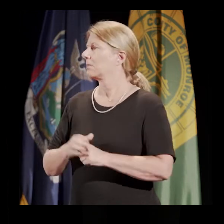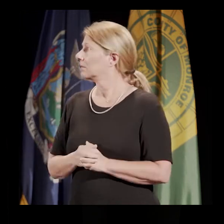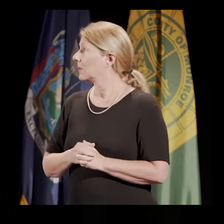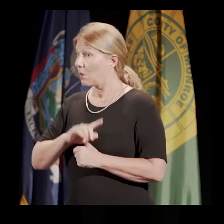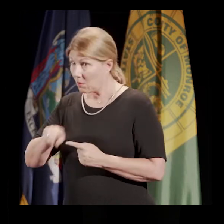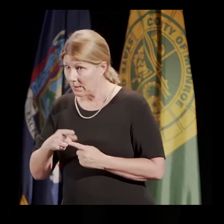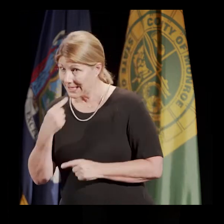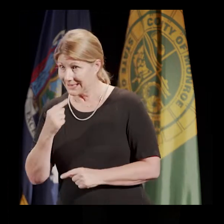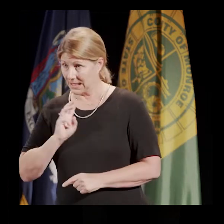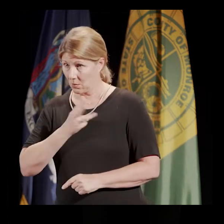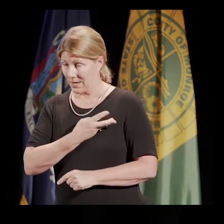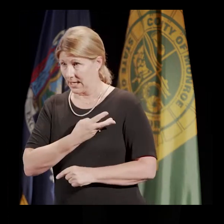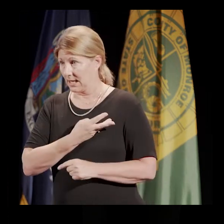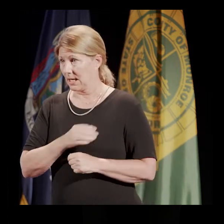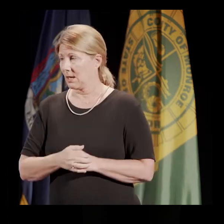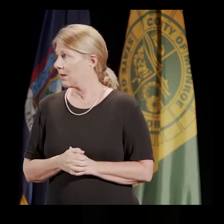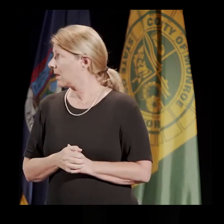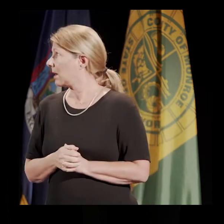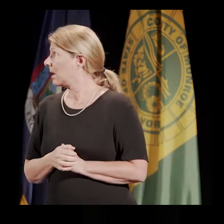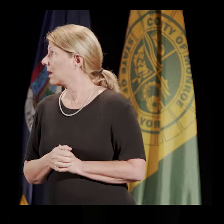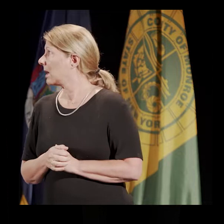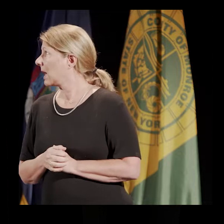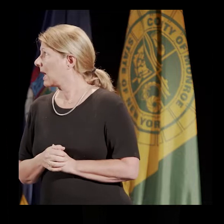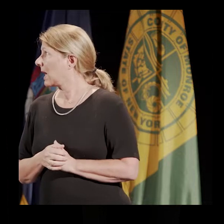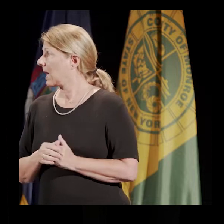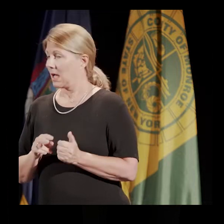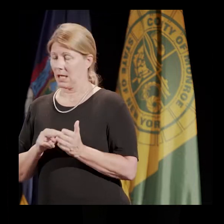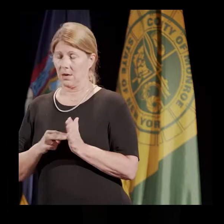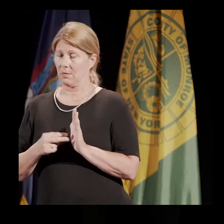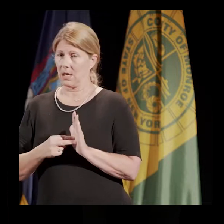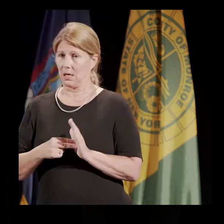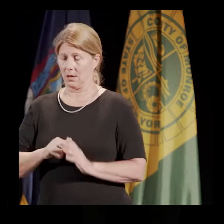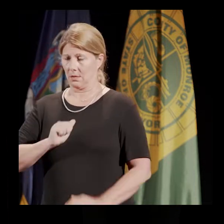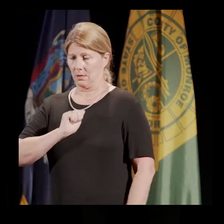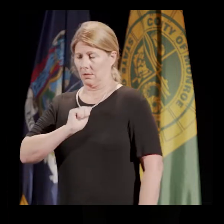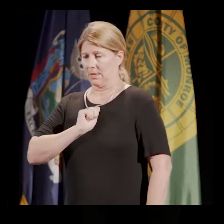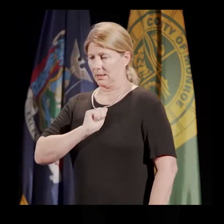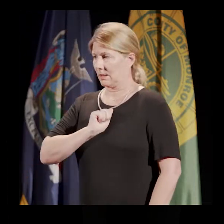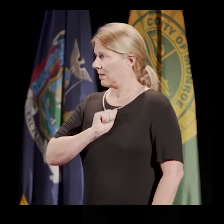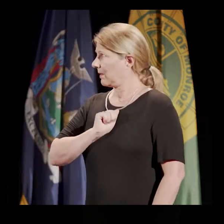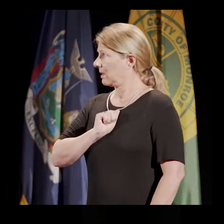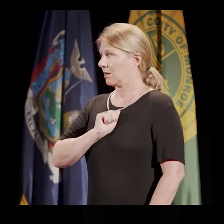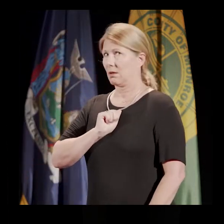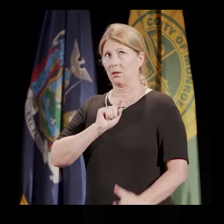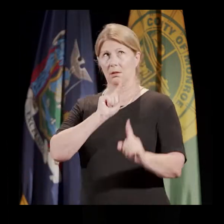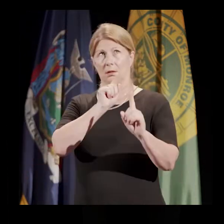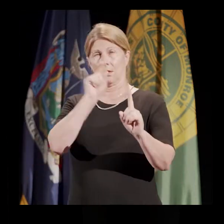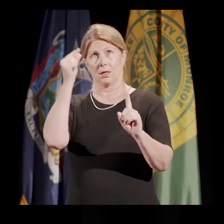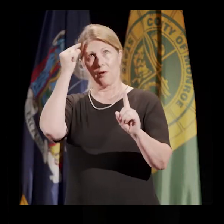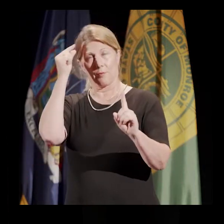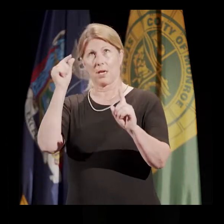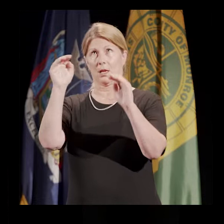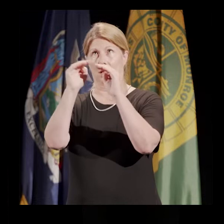say we, I'm not talking only about my team at City Hall and myself. I'm talking about our partners in government at